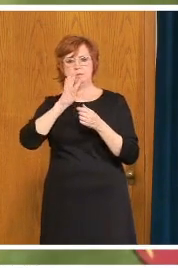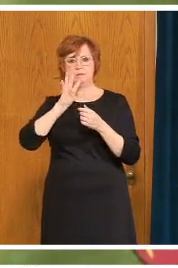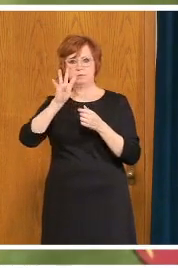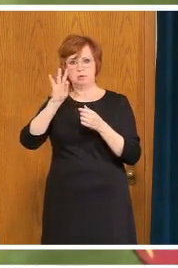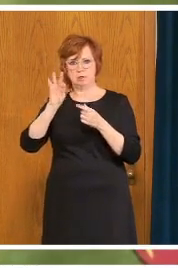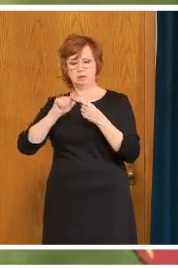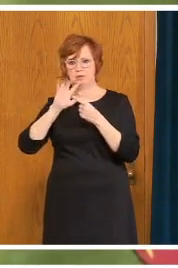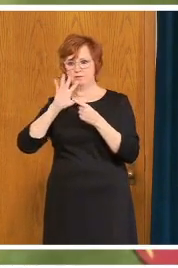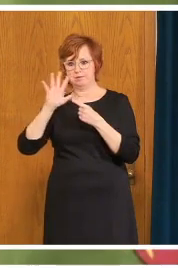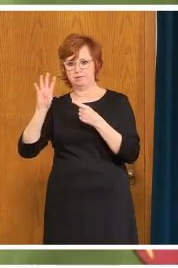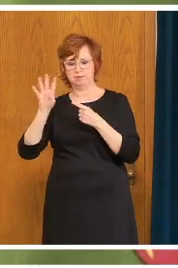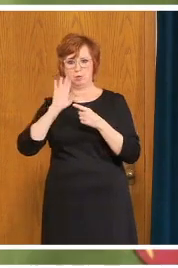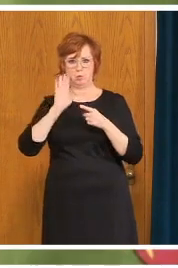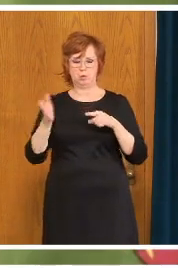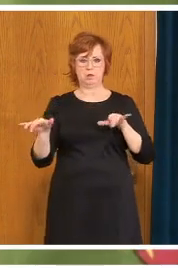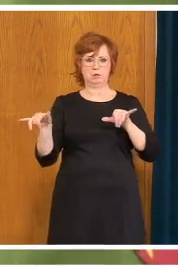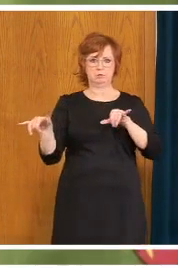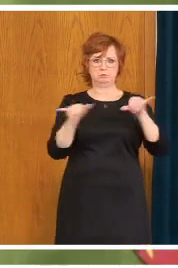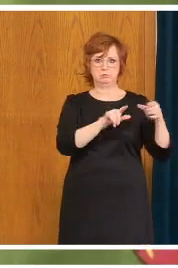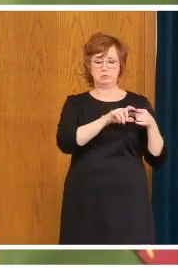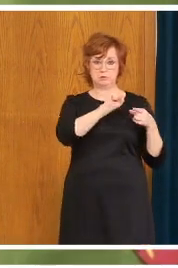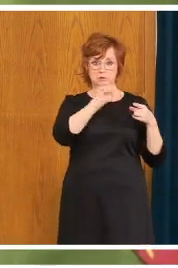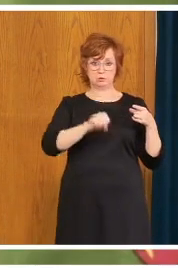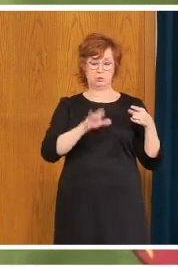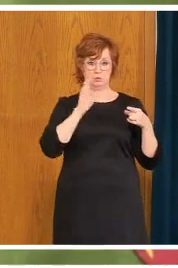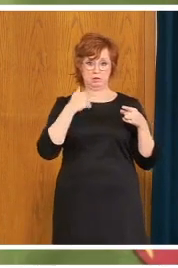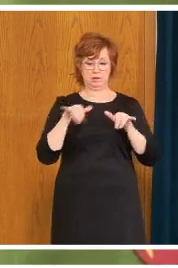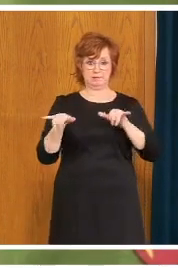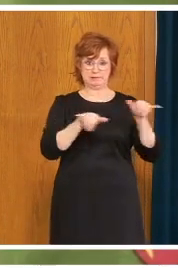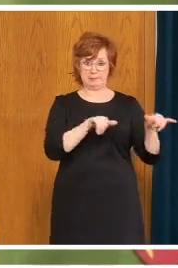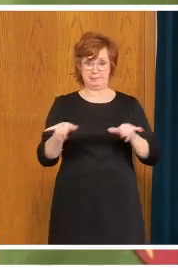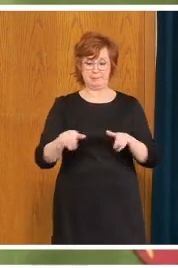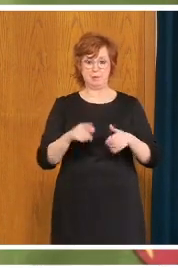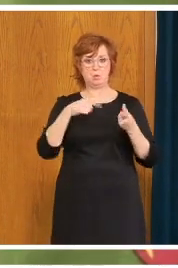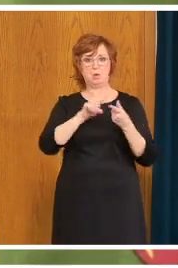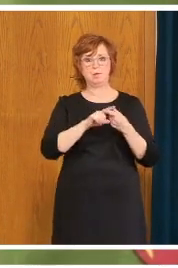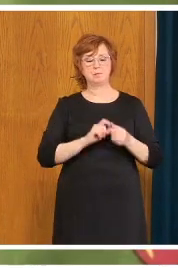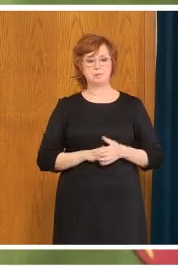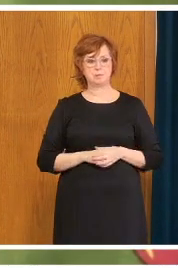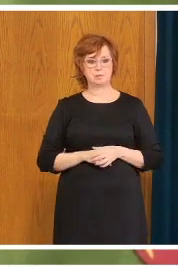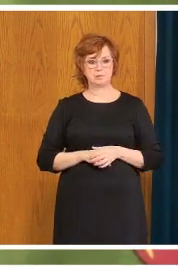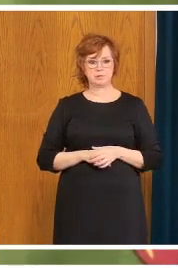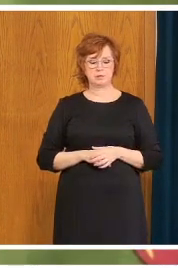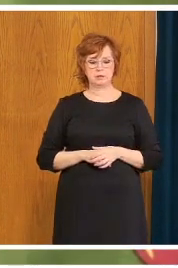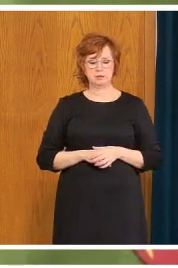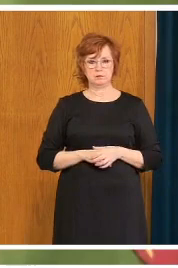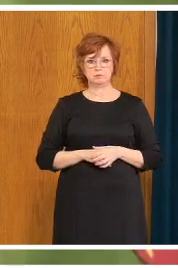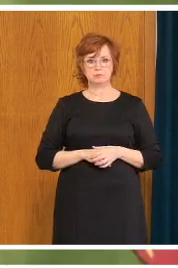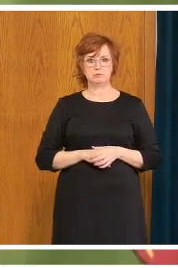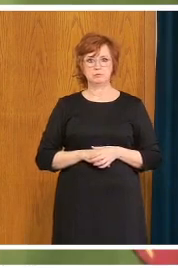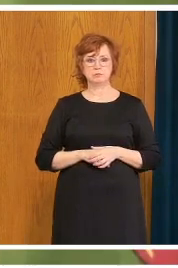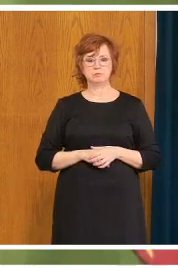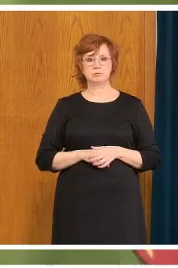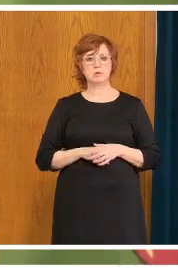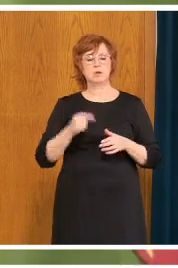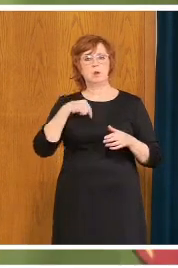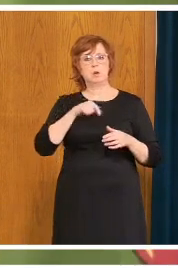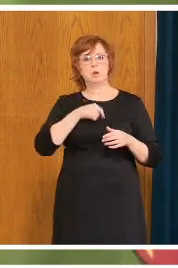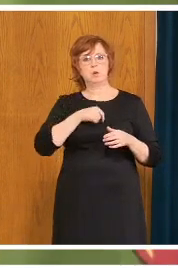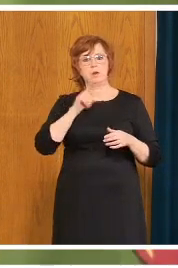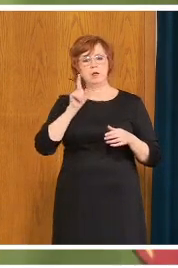now, will Saskatoon get a similar drive-through, and if so, when? We're looking at some options right now to be